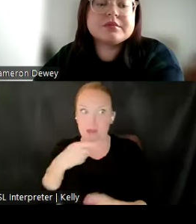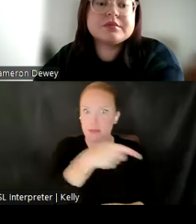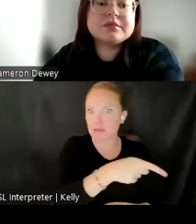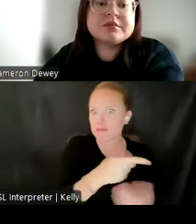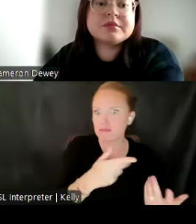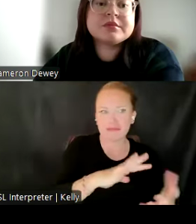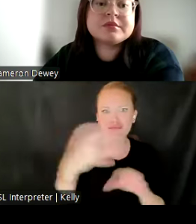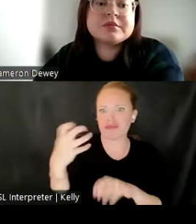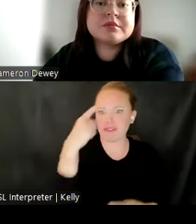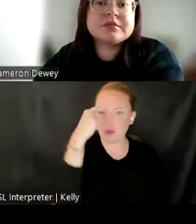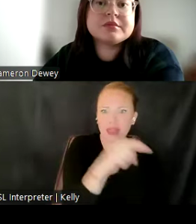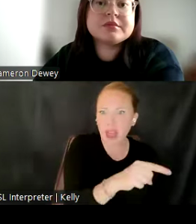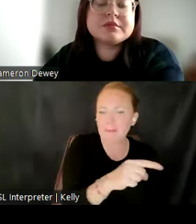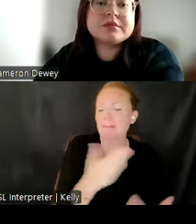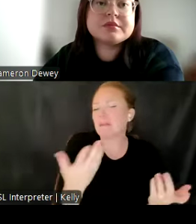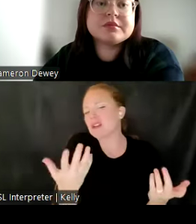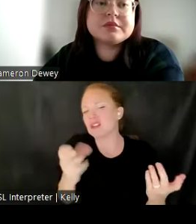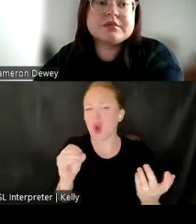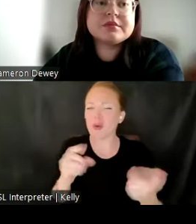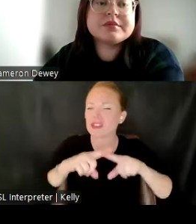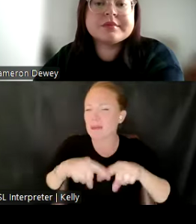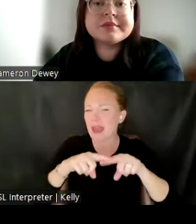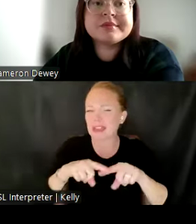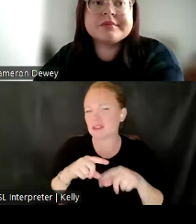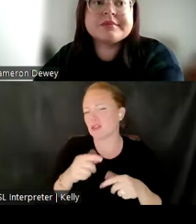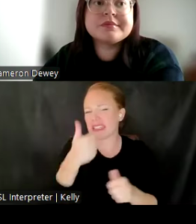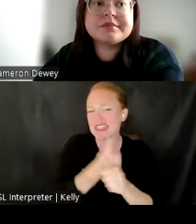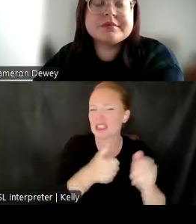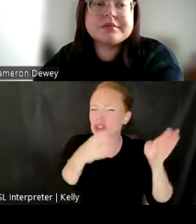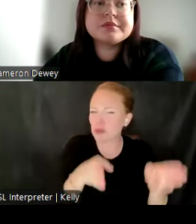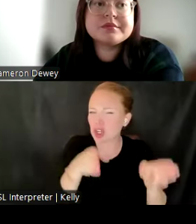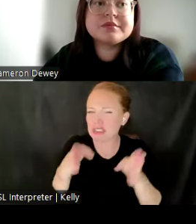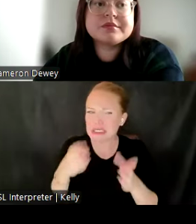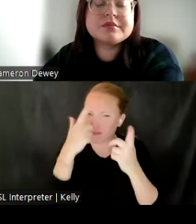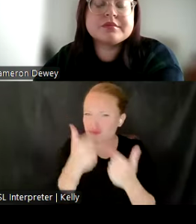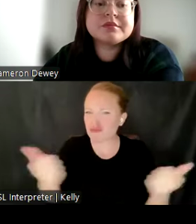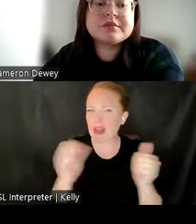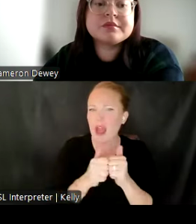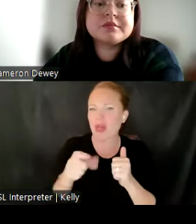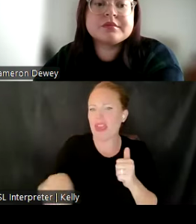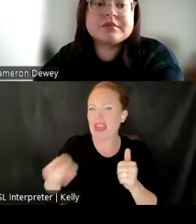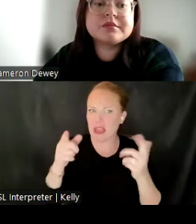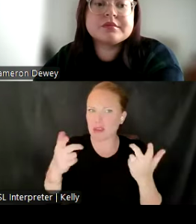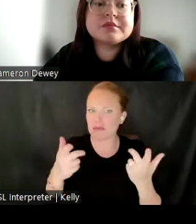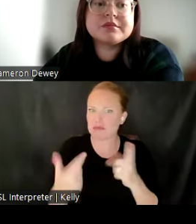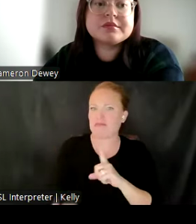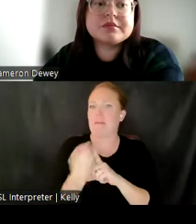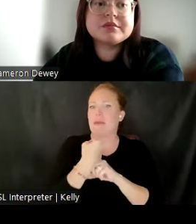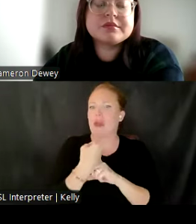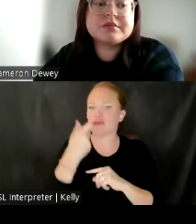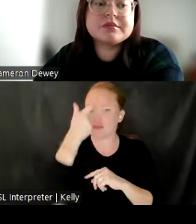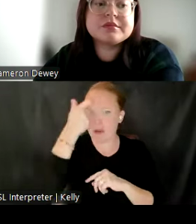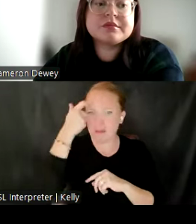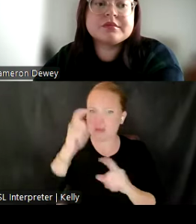So it may not be as negatively impactful to someone else. It is subjective, right? So we really want to remind survivors